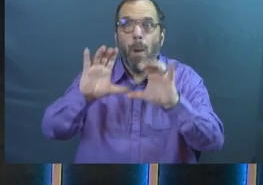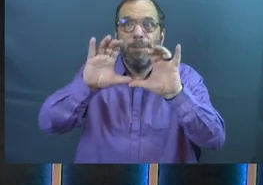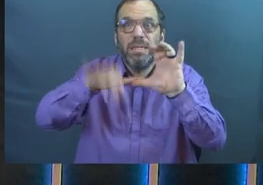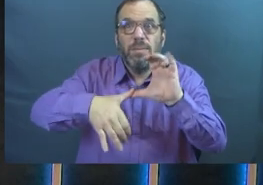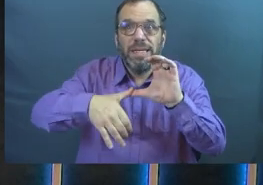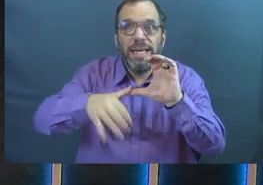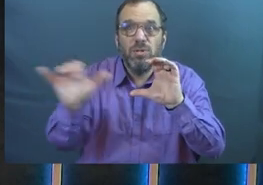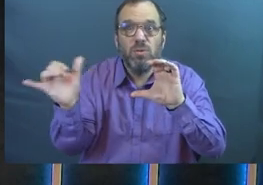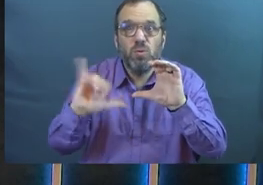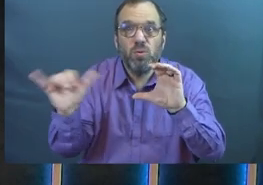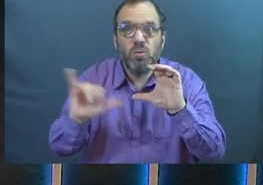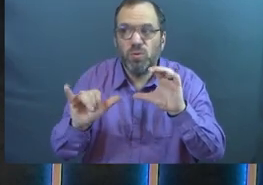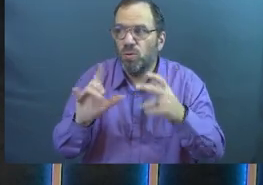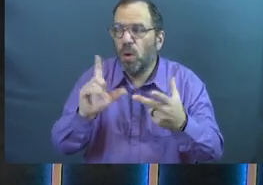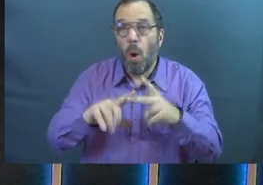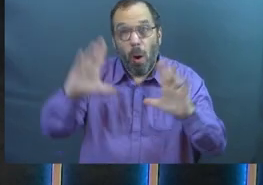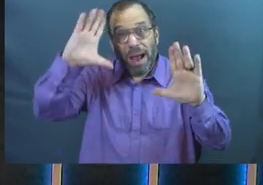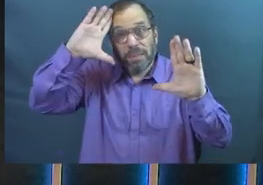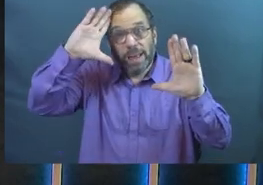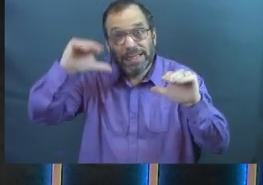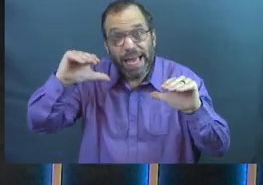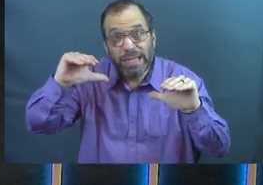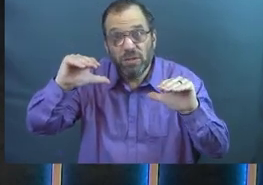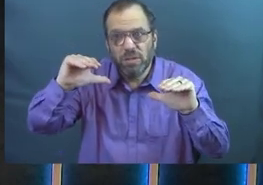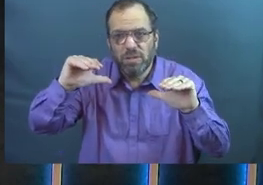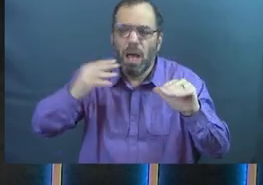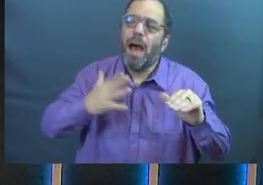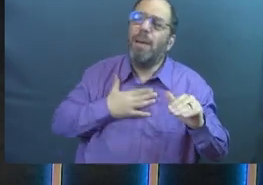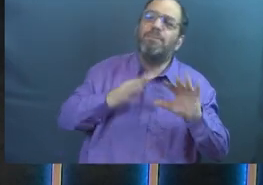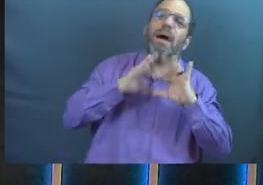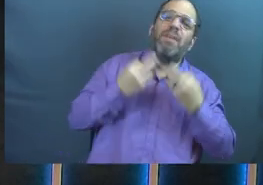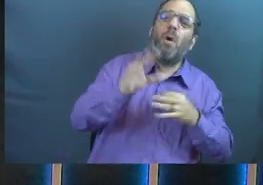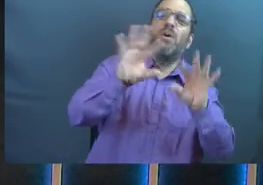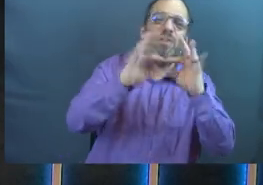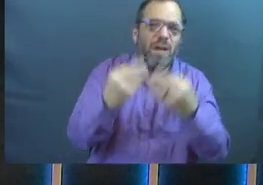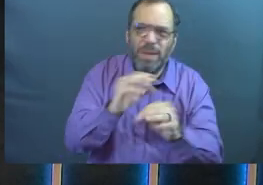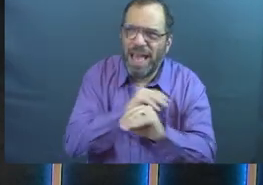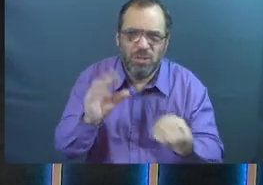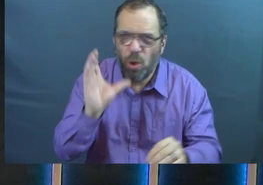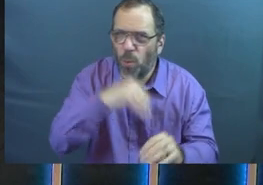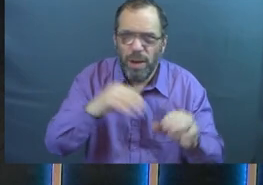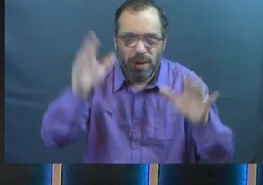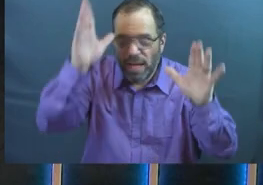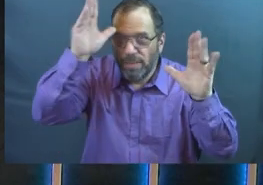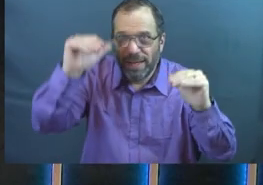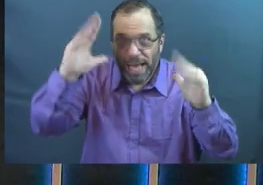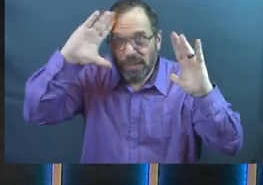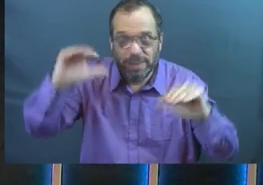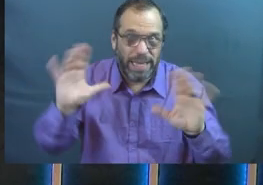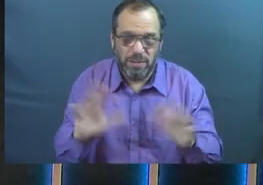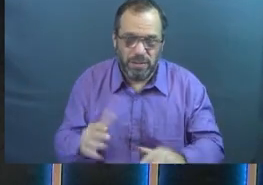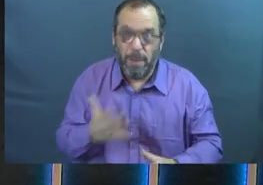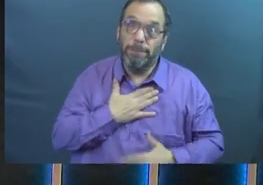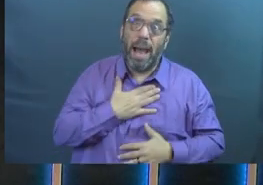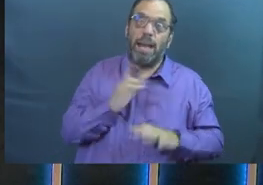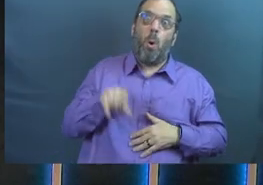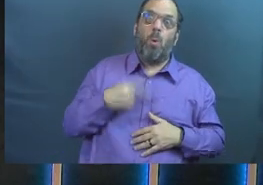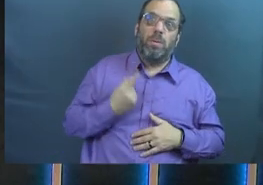a bit. Expectations, just in my family, probably. Your family doesn't have weird expectations at all, probably.